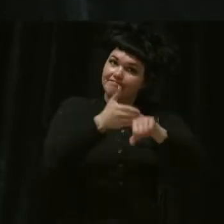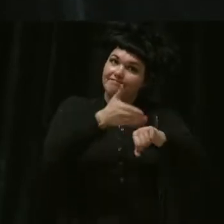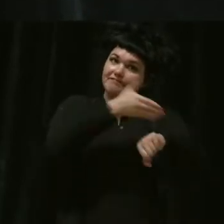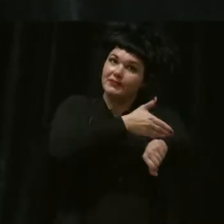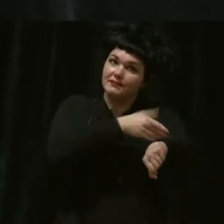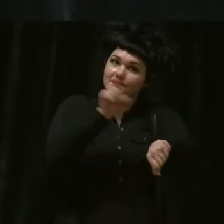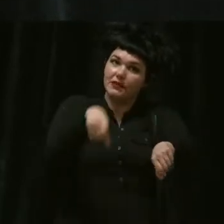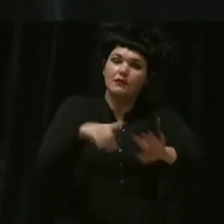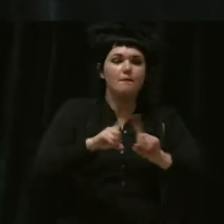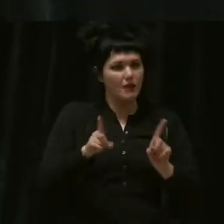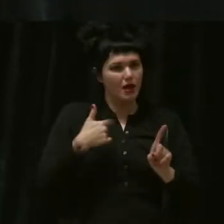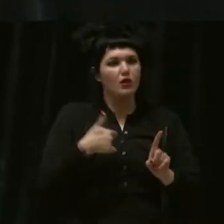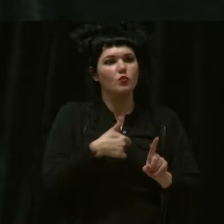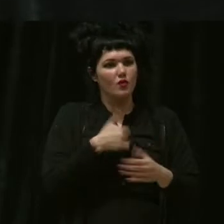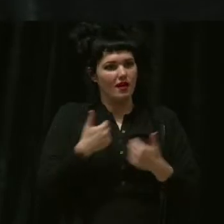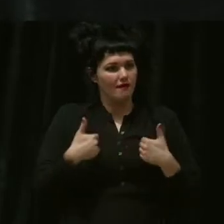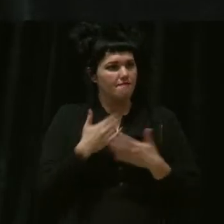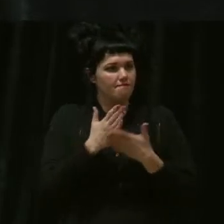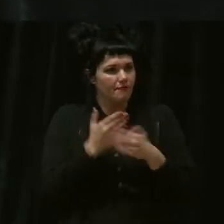made progress.